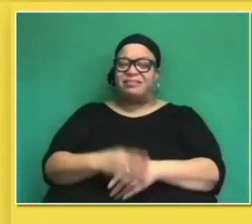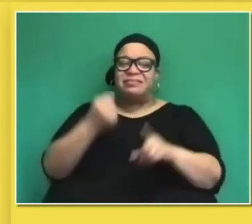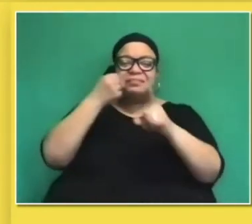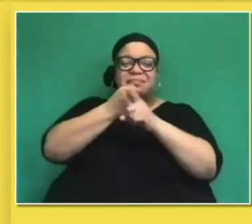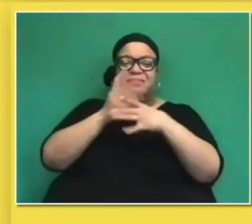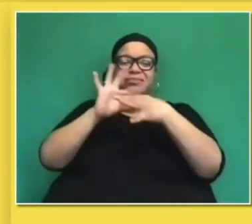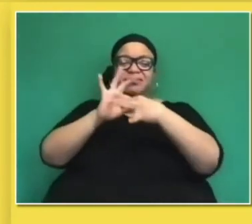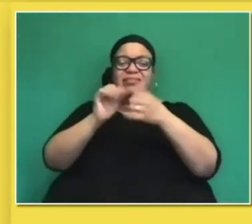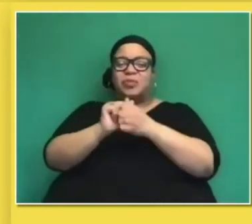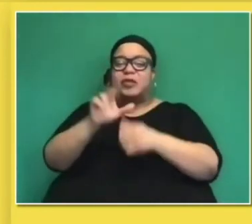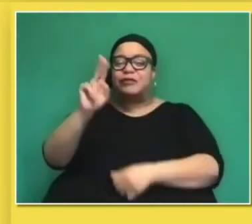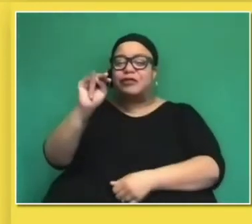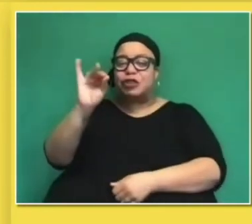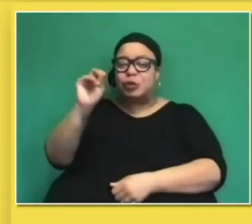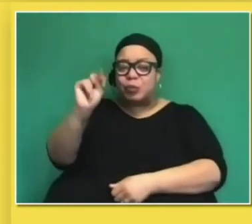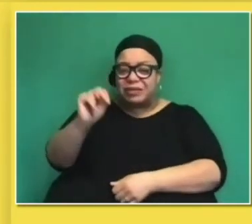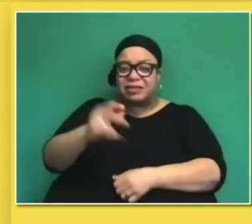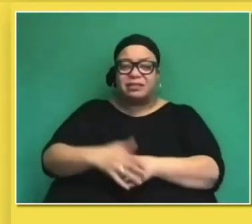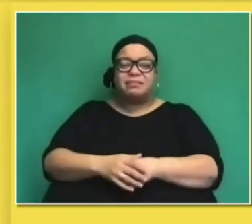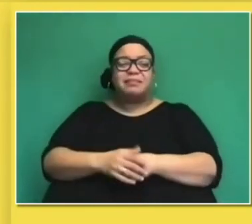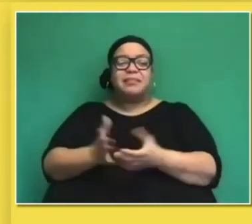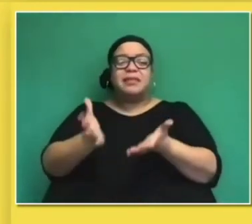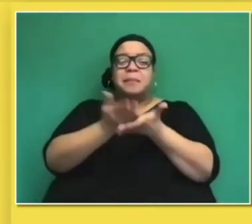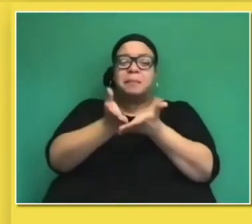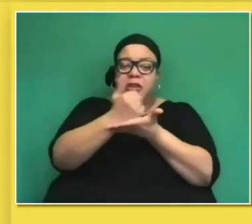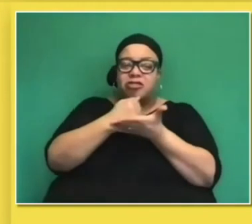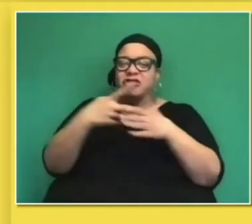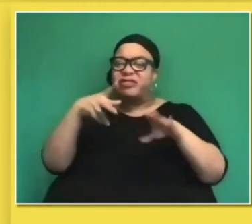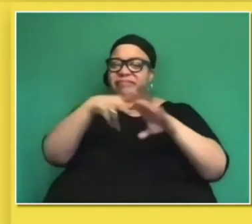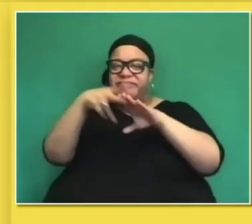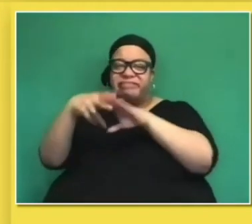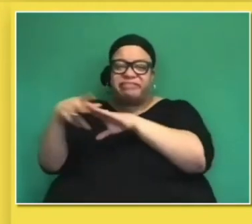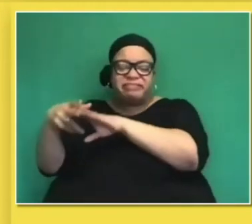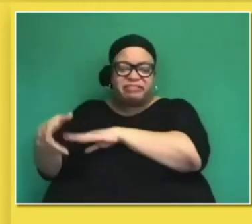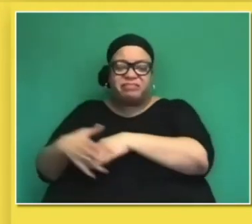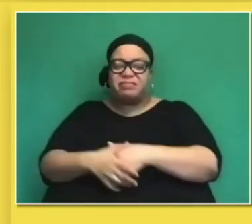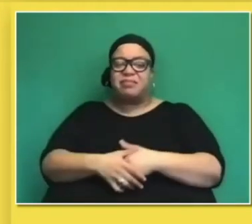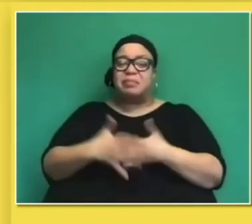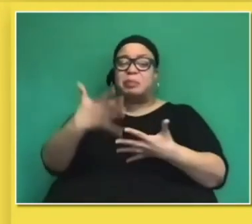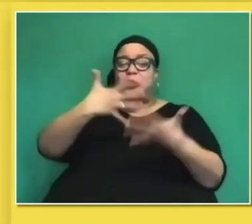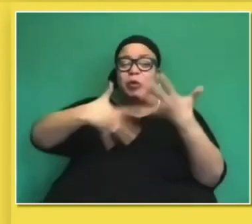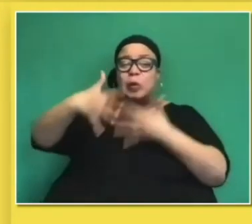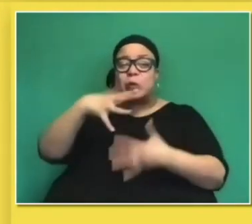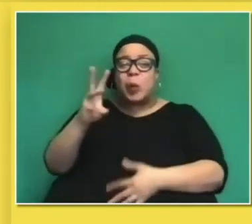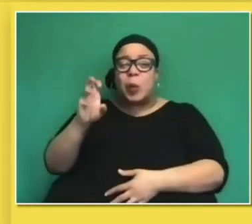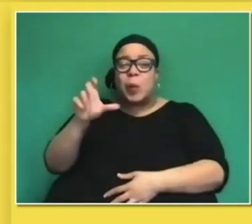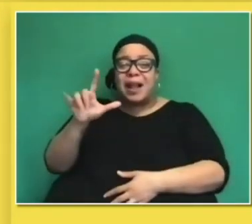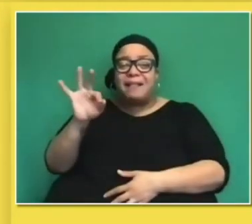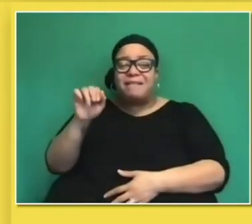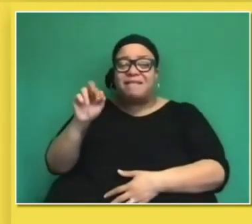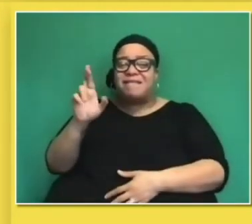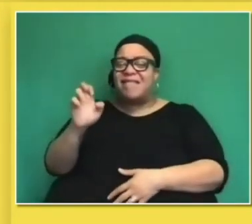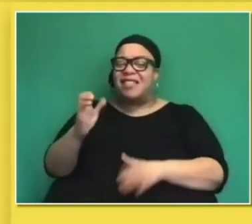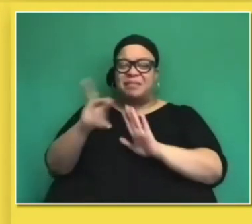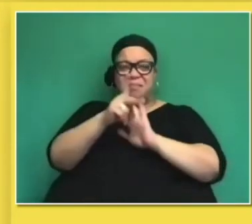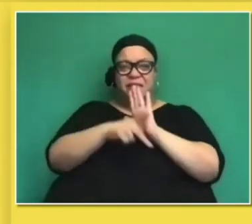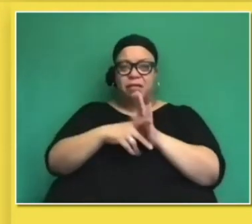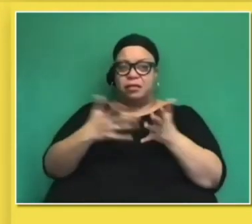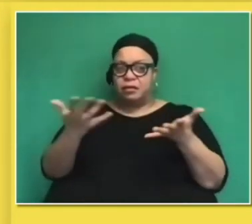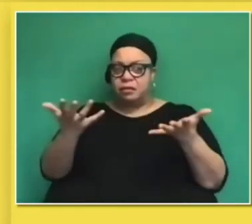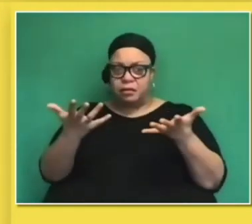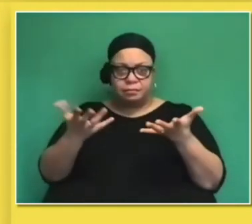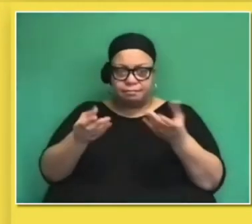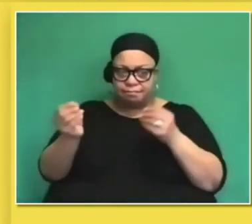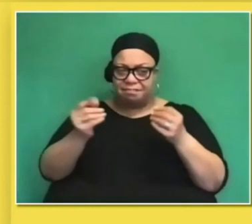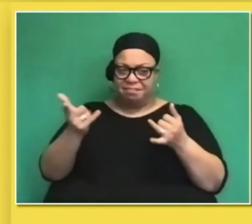turn out in large numbers and vote for life rather than death. We know that folks want